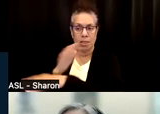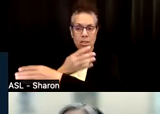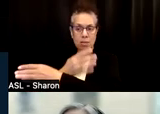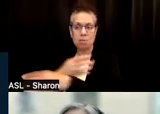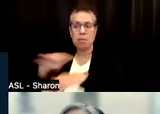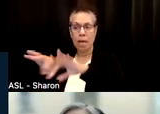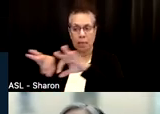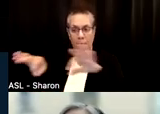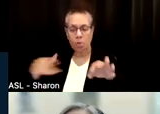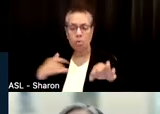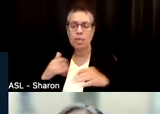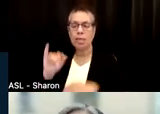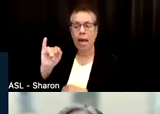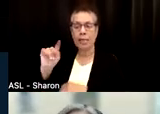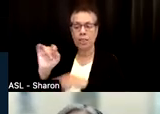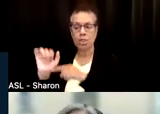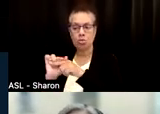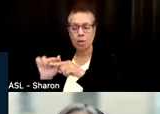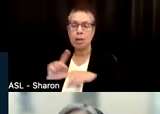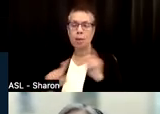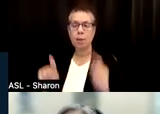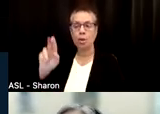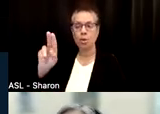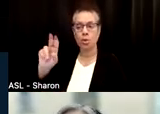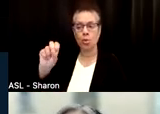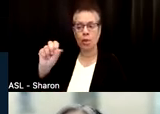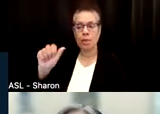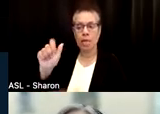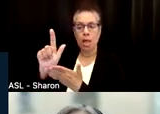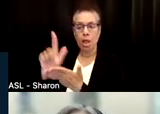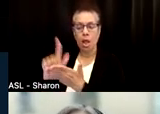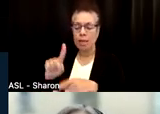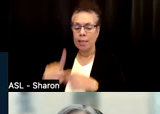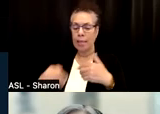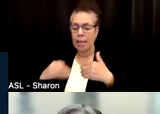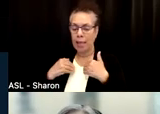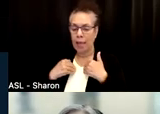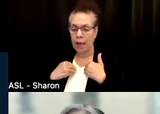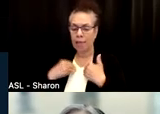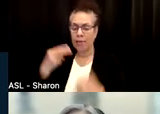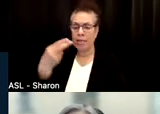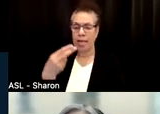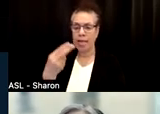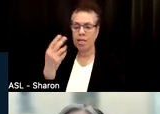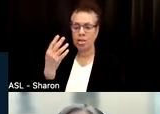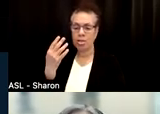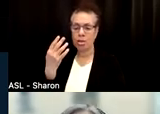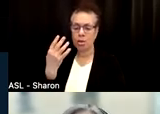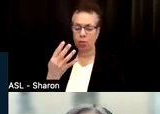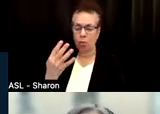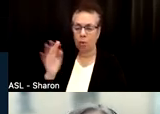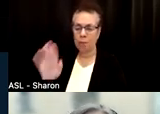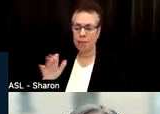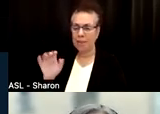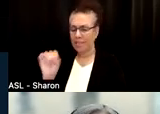training. But as US law, she can't work on an H-4B visa. Can she work and get